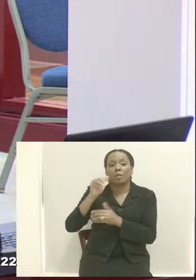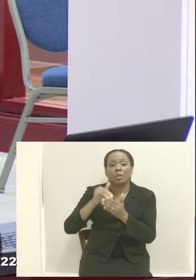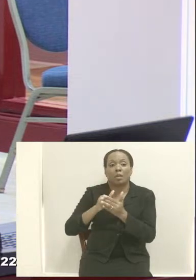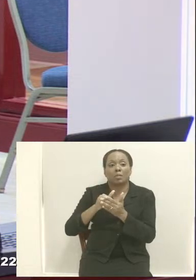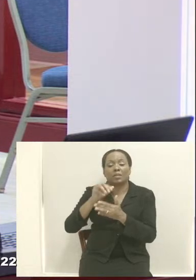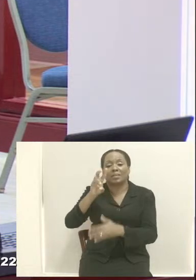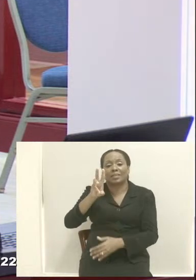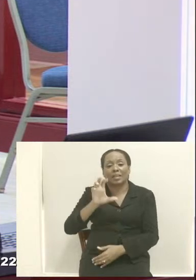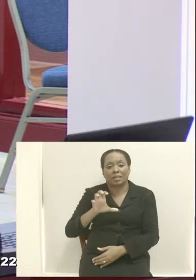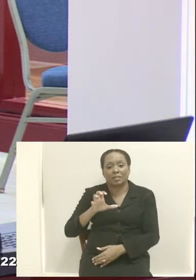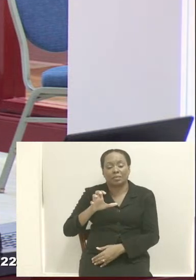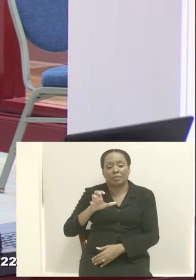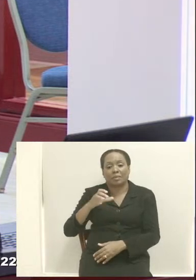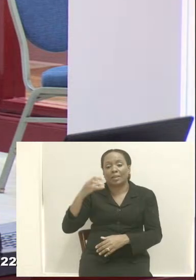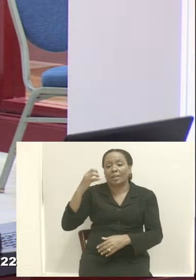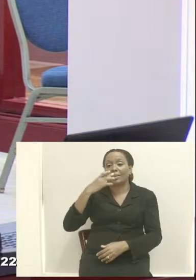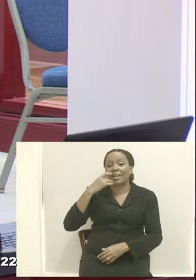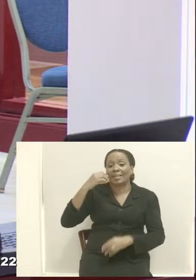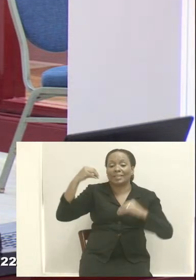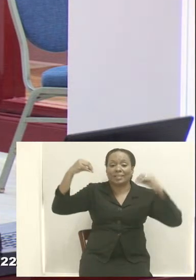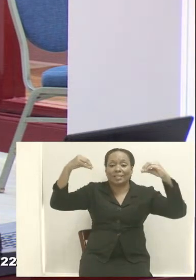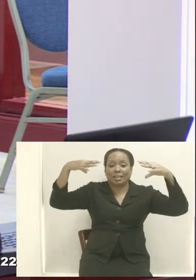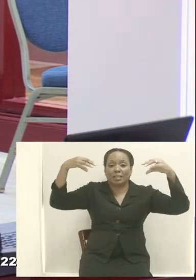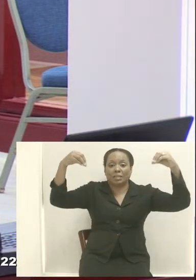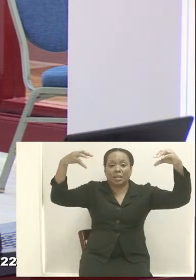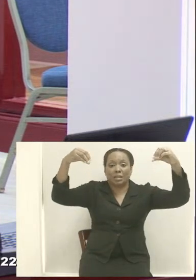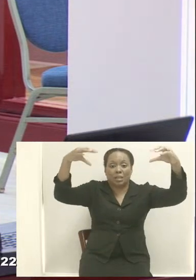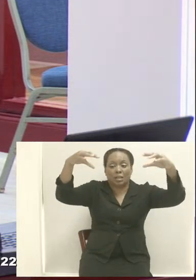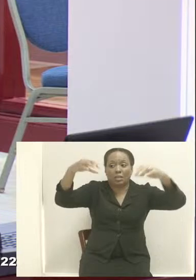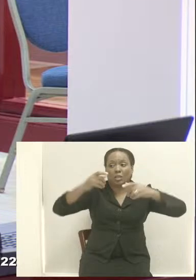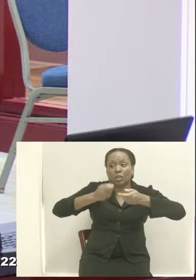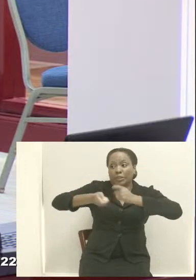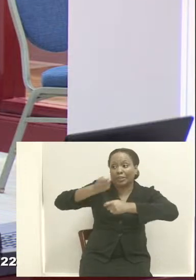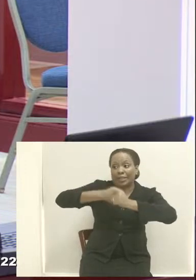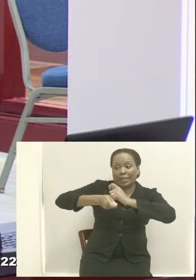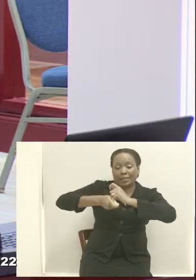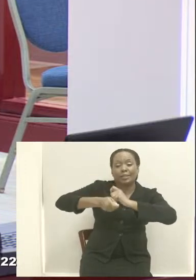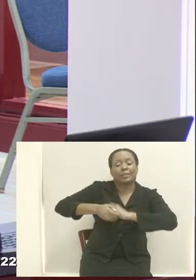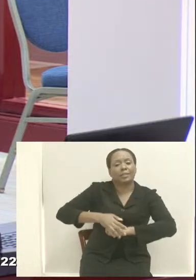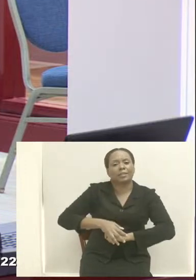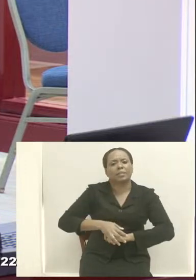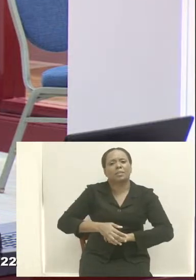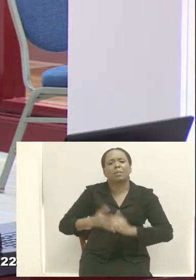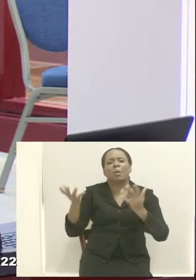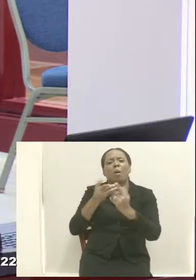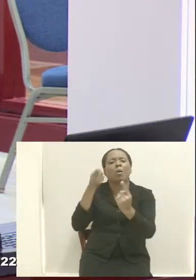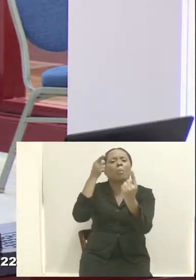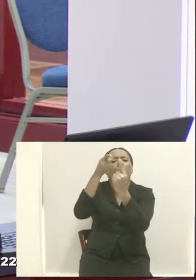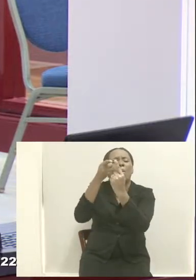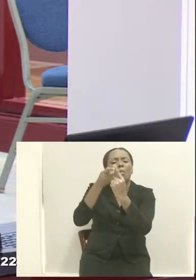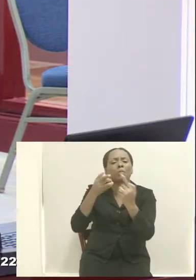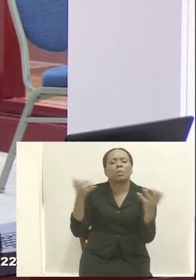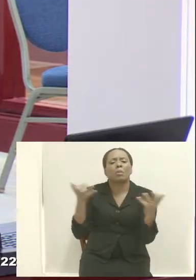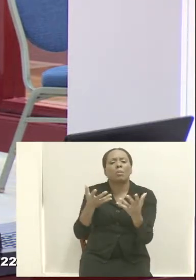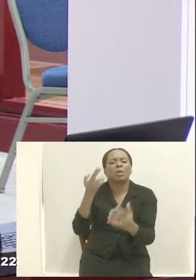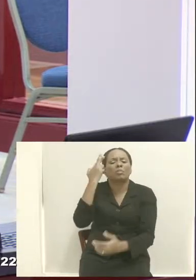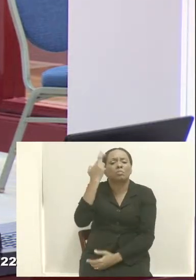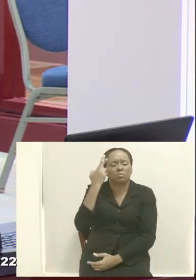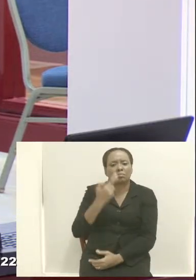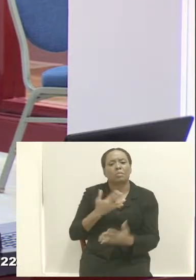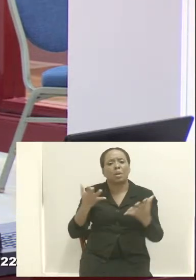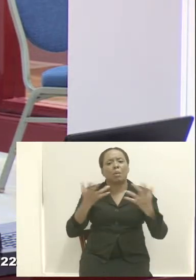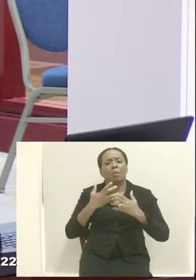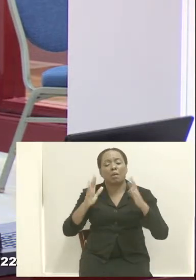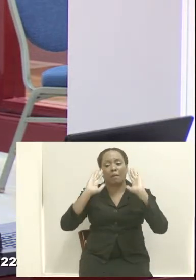in terms of the objective of the project, though, the objective of the project was focusing on energy efficiency and changing the